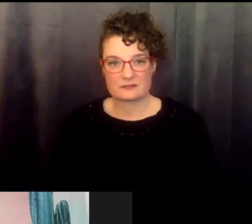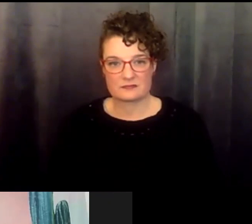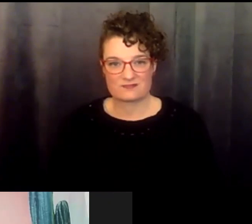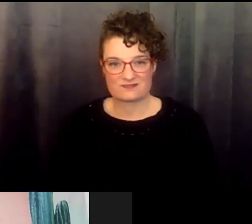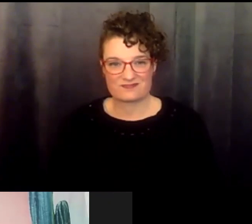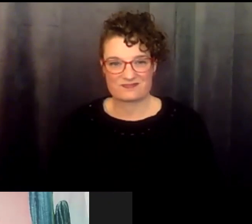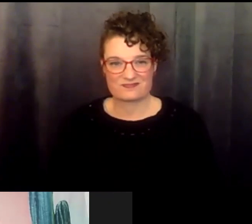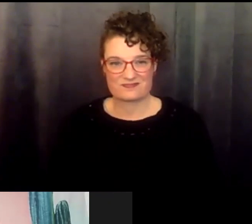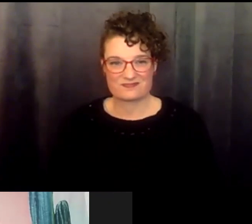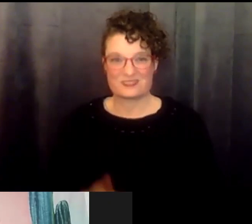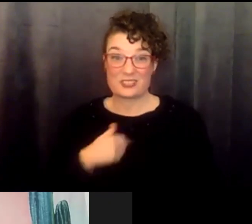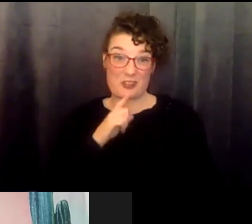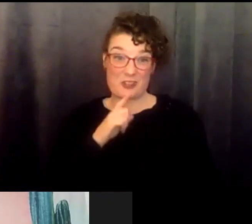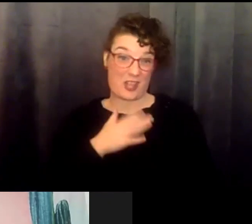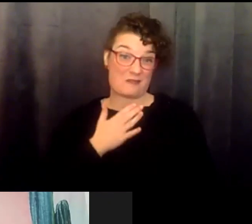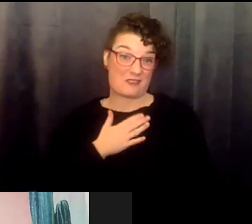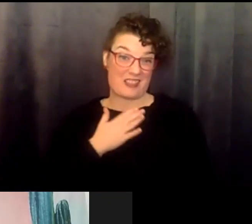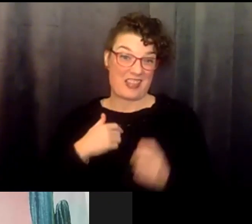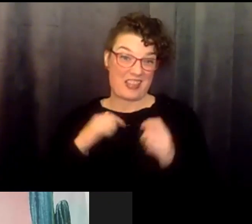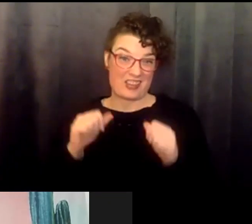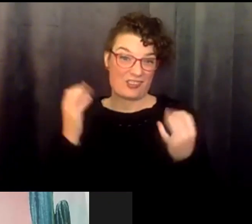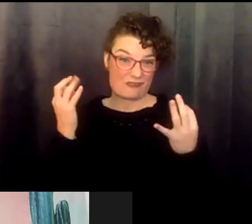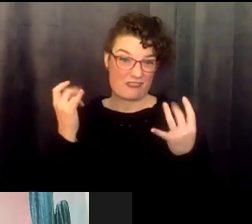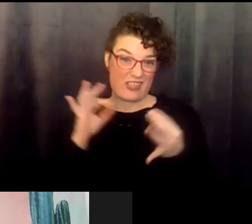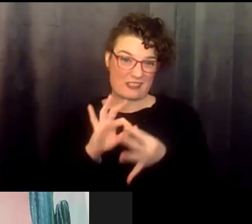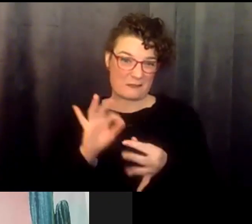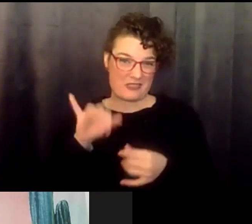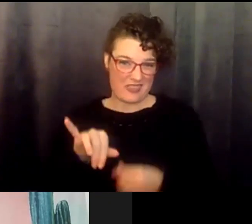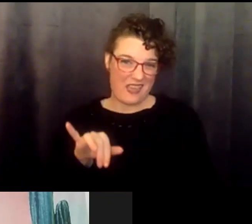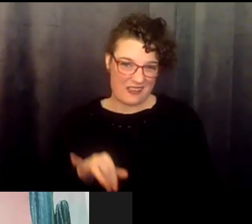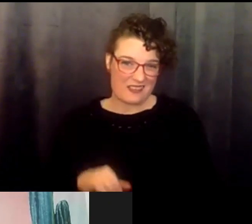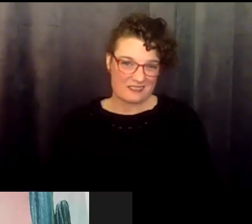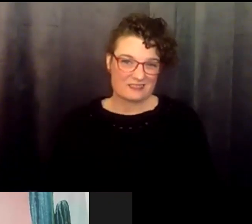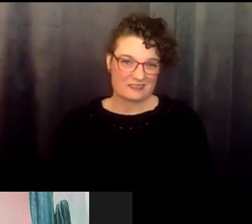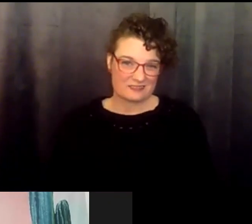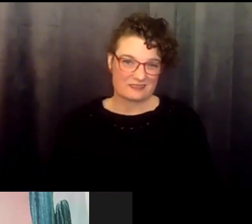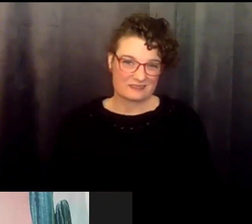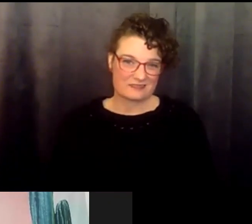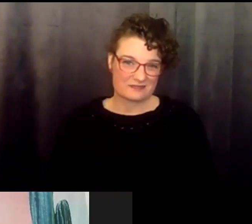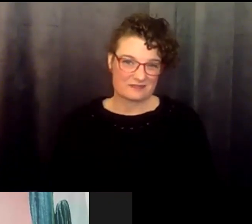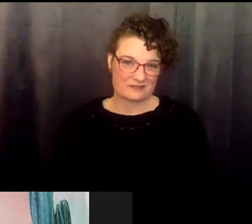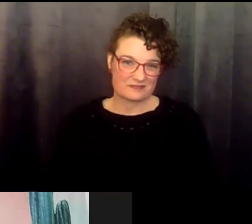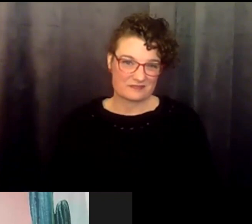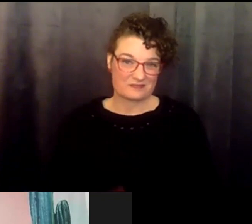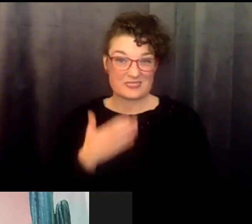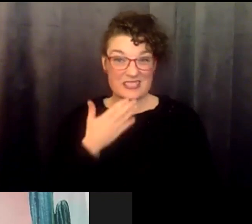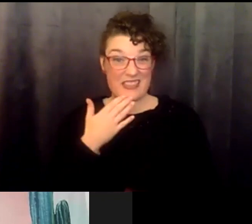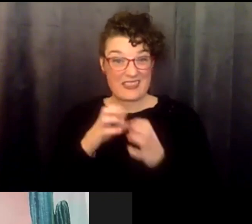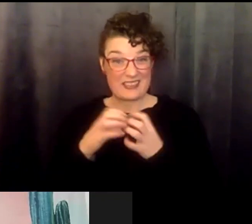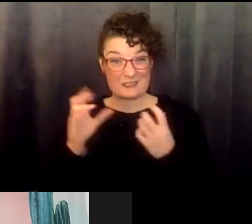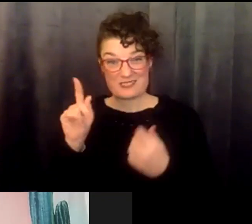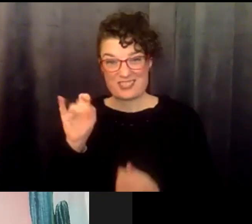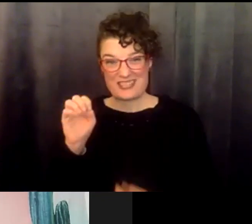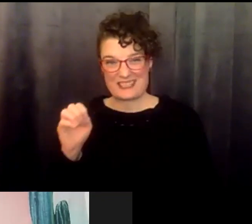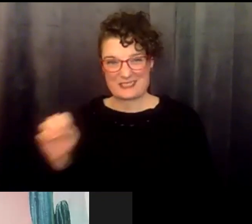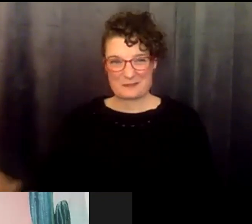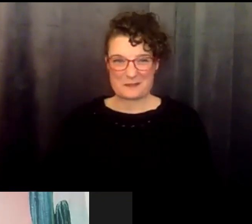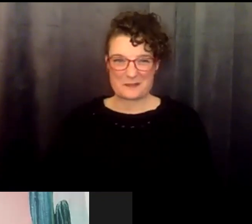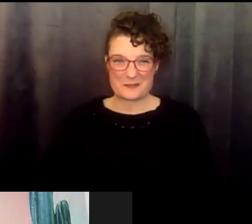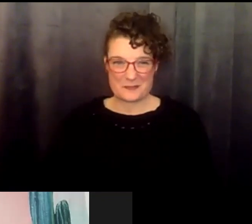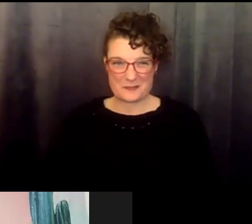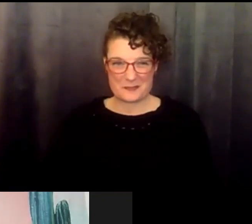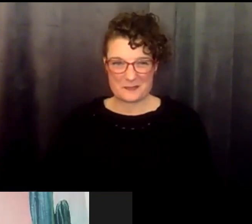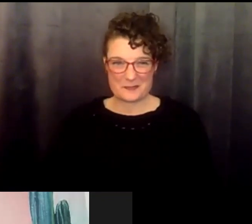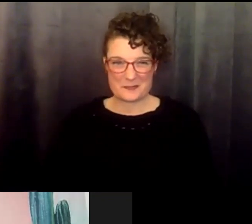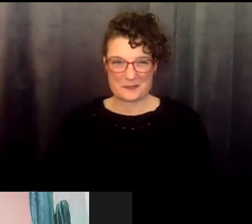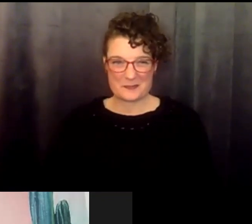So I'm really glad that I got to kind of reflect on that a little bit. And thanks so much, Katie. Thank